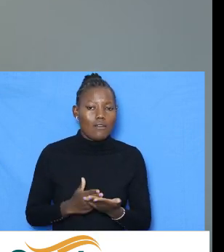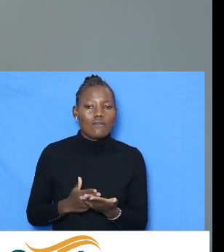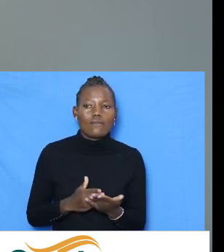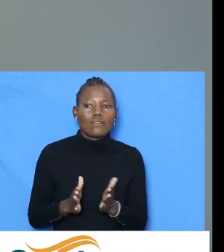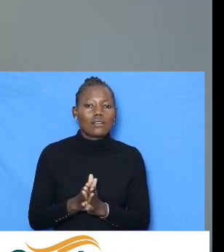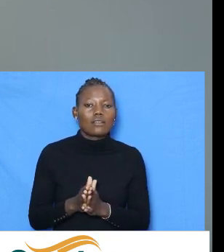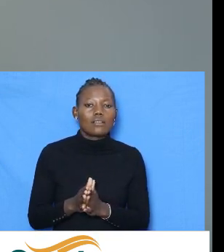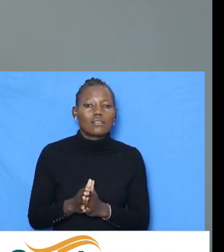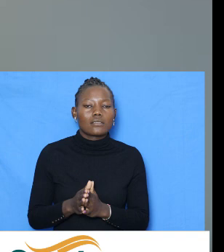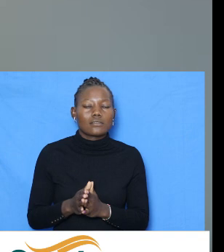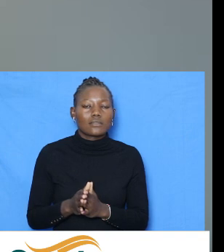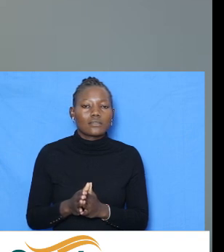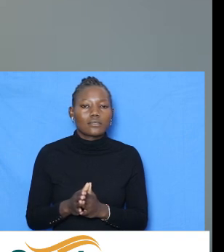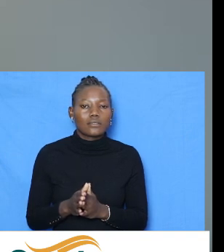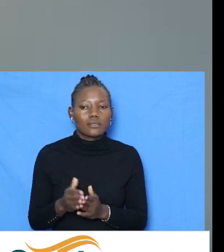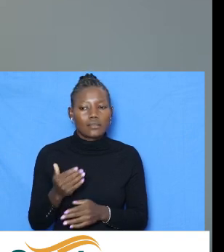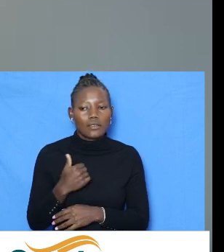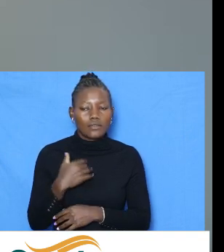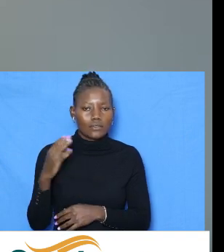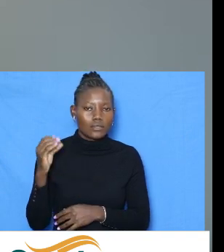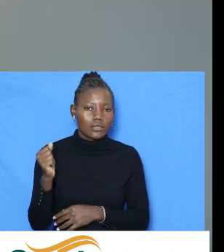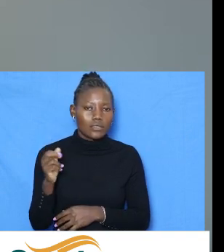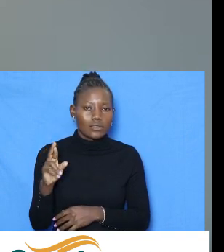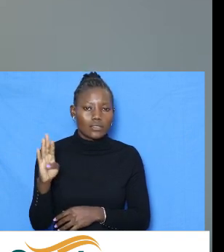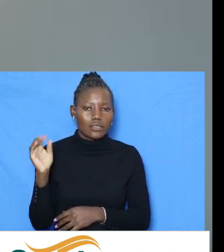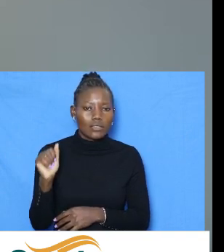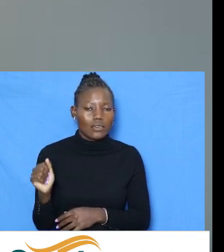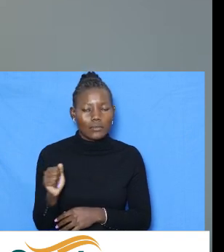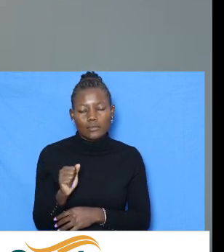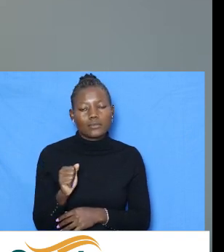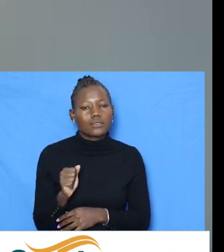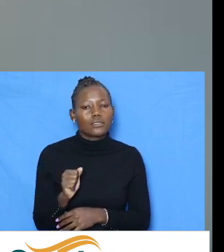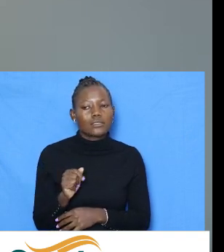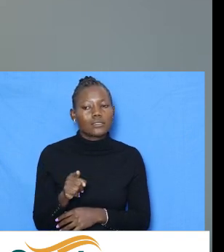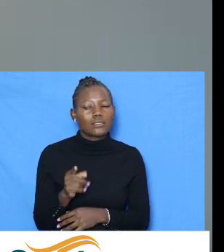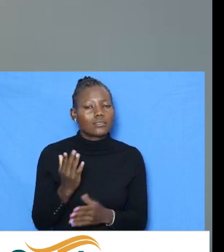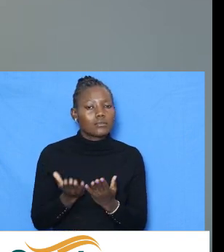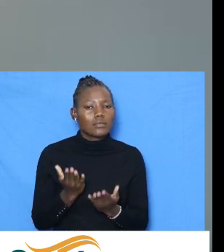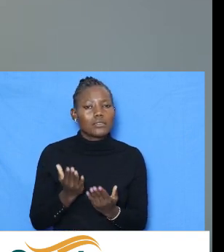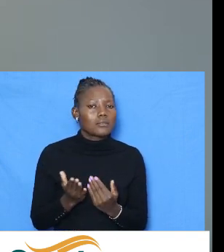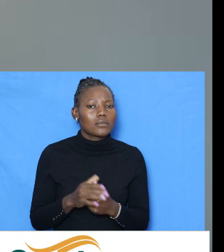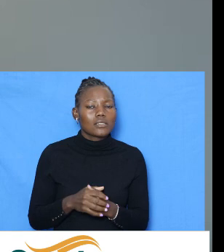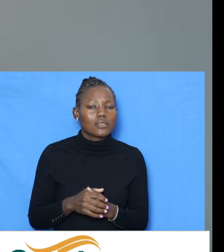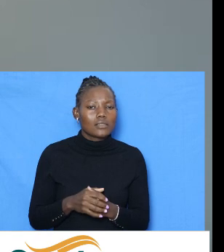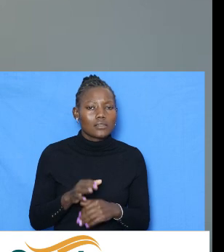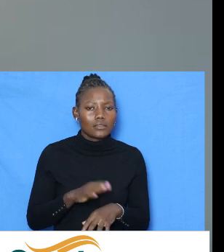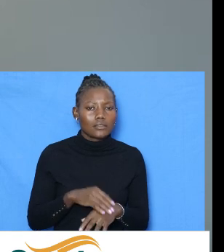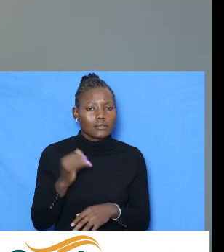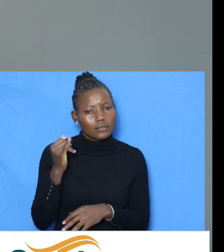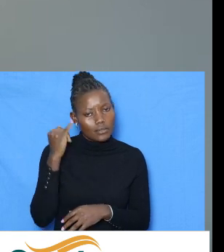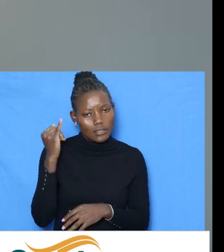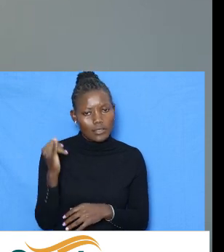and containing carbohydrates or electrolytes or whatever. So this might be just an idea, an